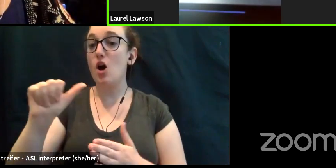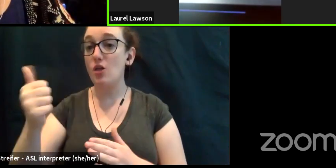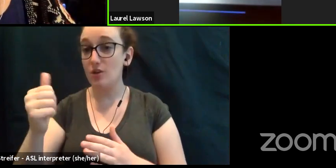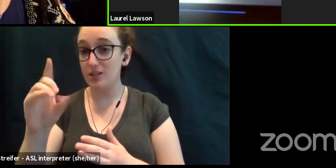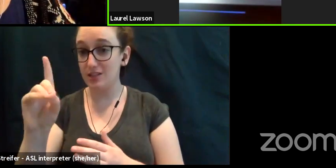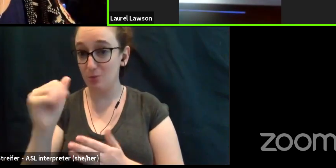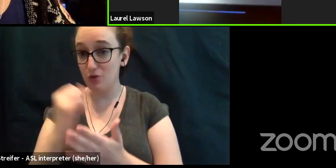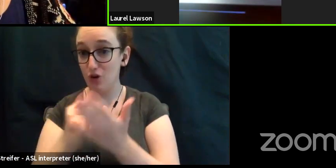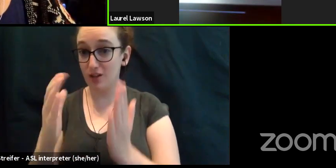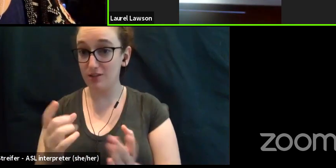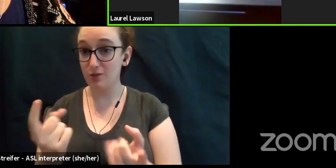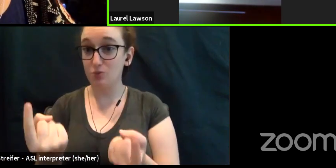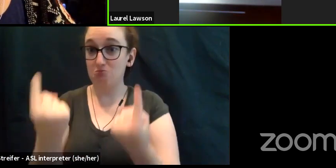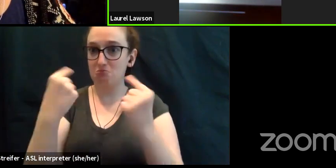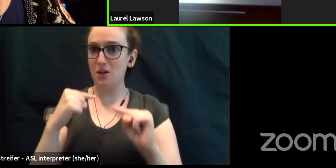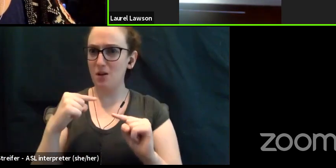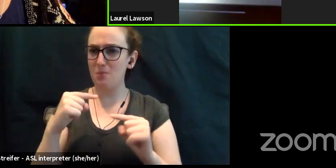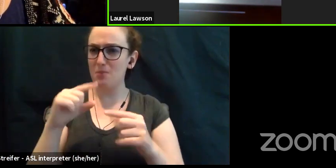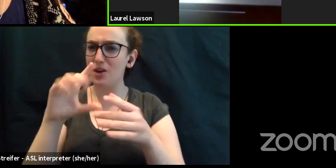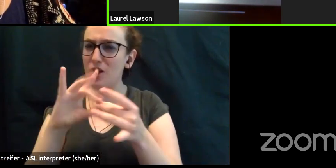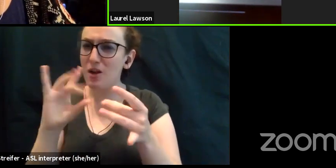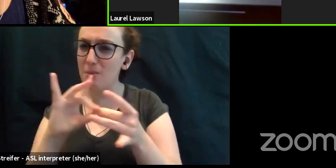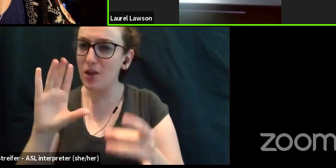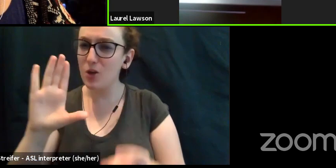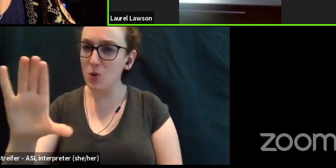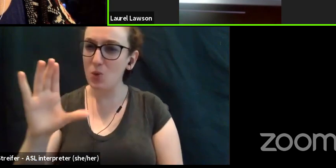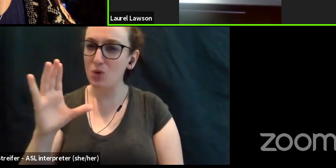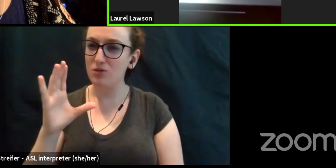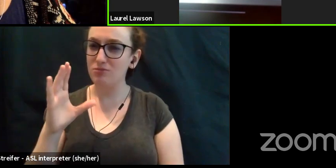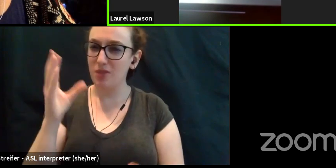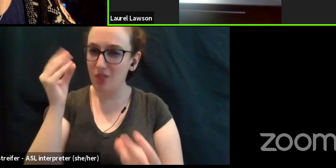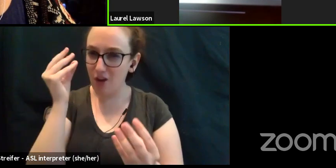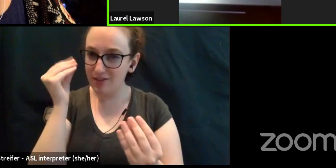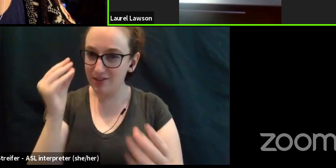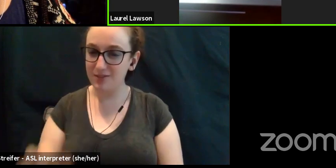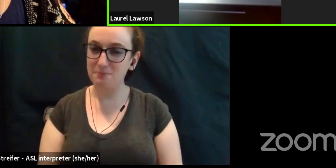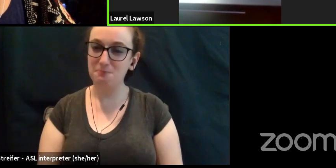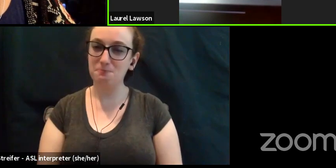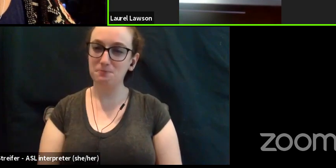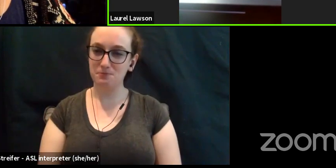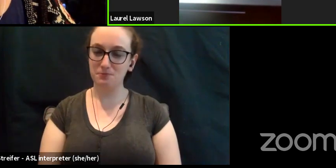and to give comment.